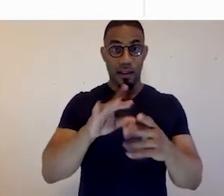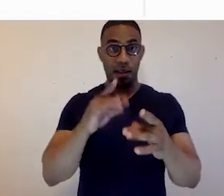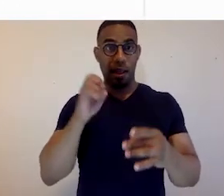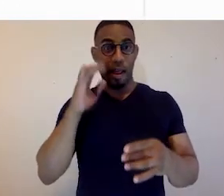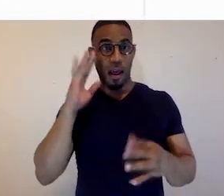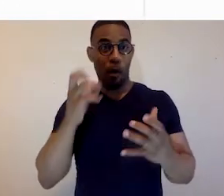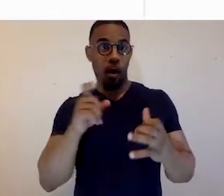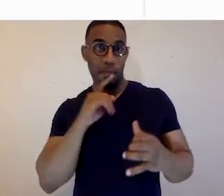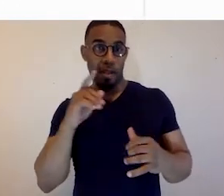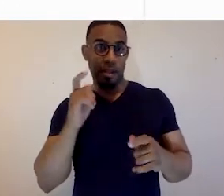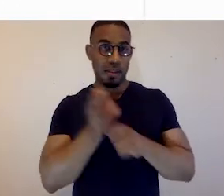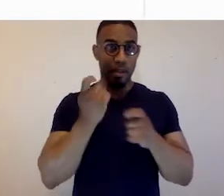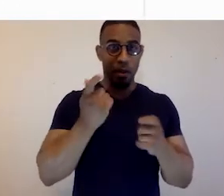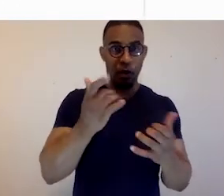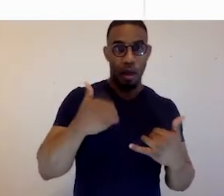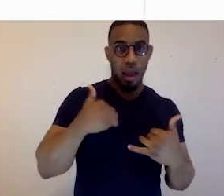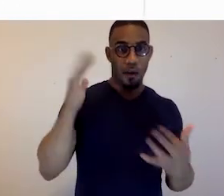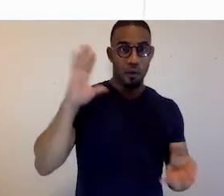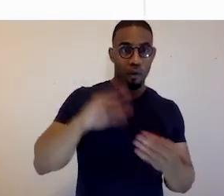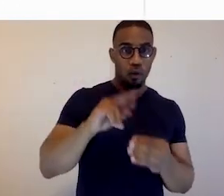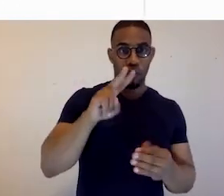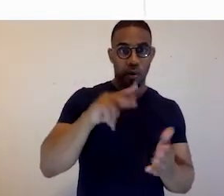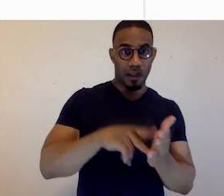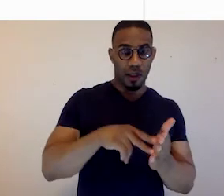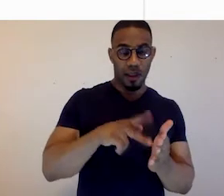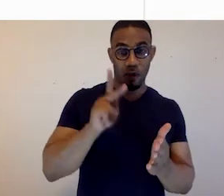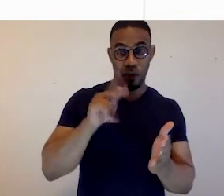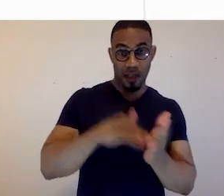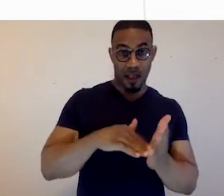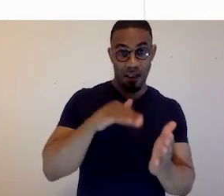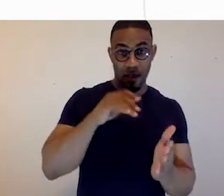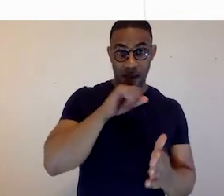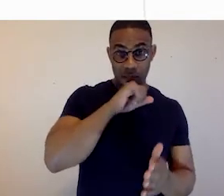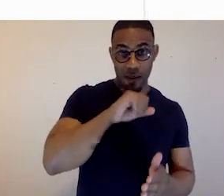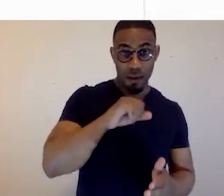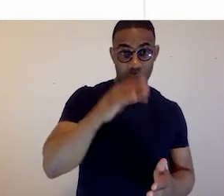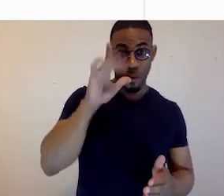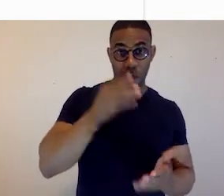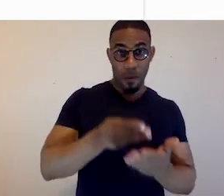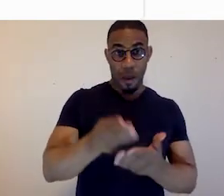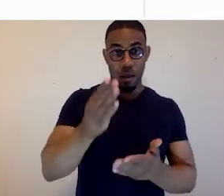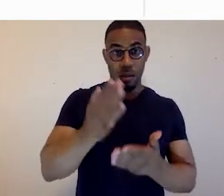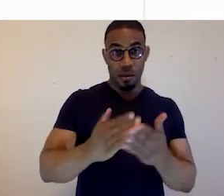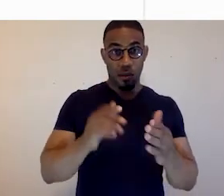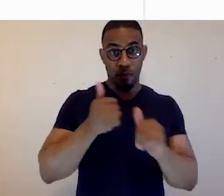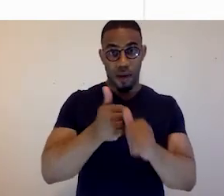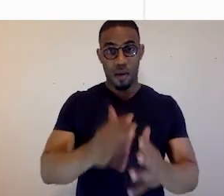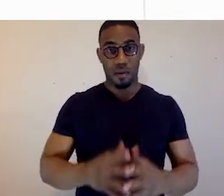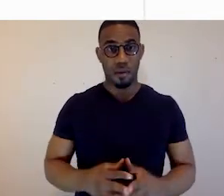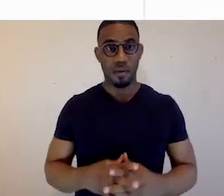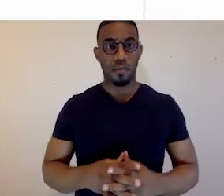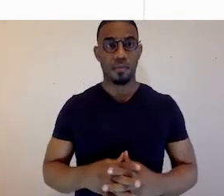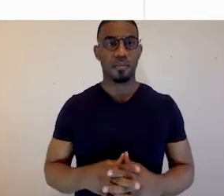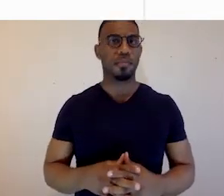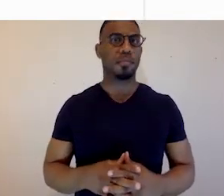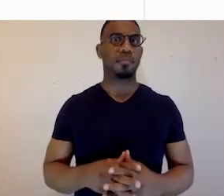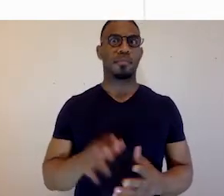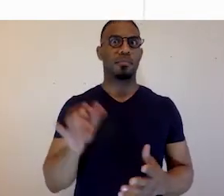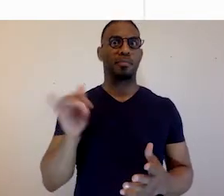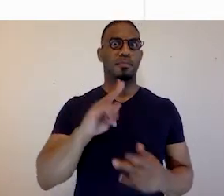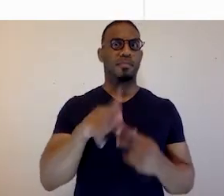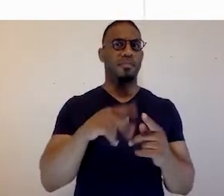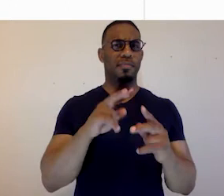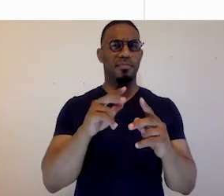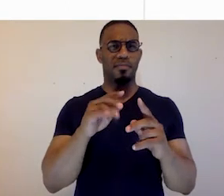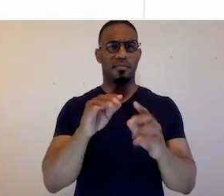hey, wannabe celeb, you have a total of 2K fans. Why don't you go buy some followers? Same kind